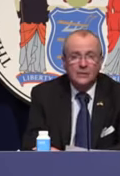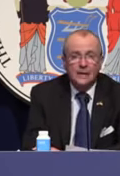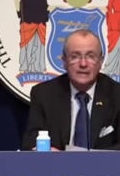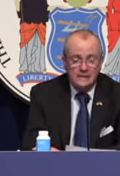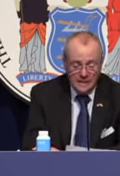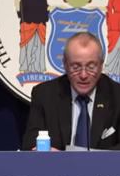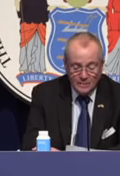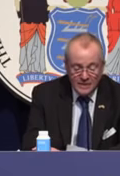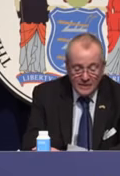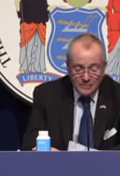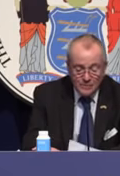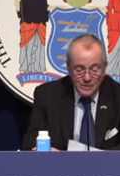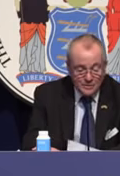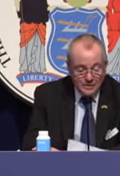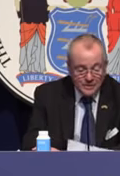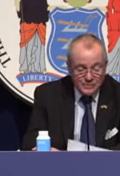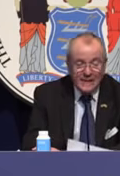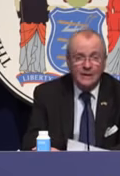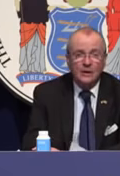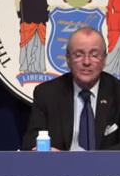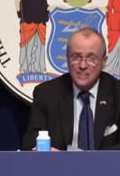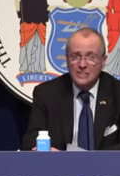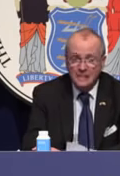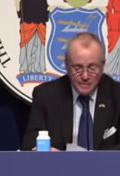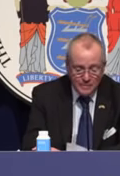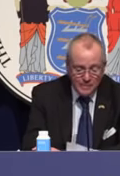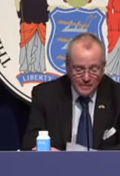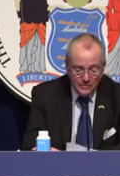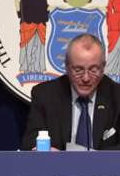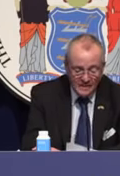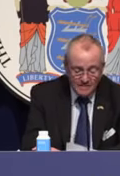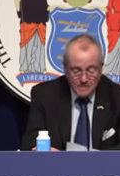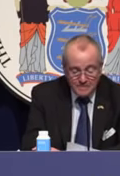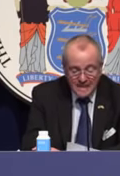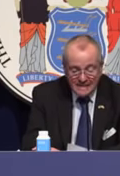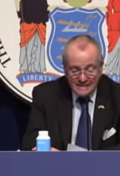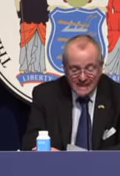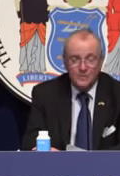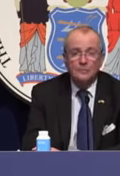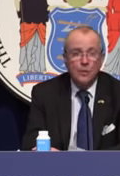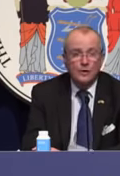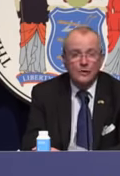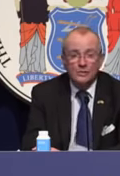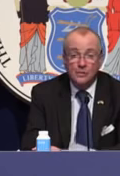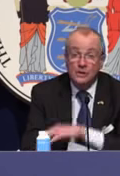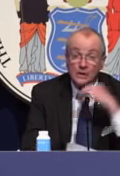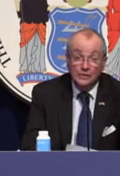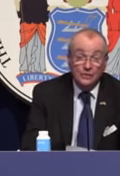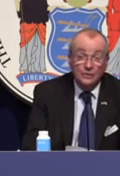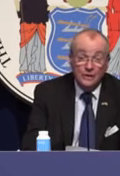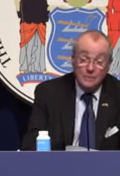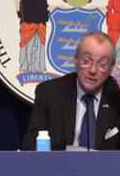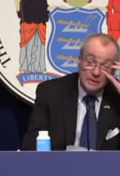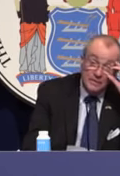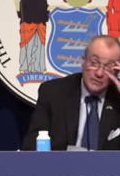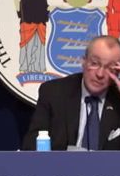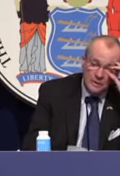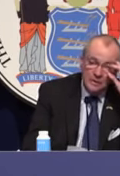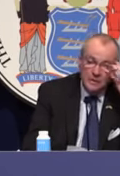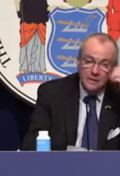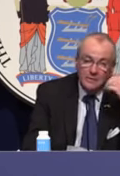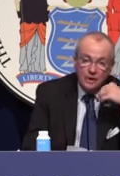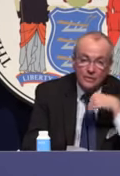back. As I detailed on Monday, that principle is expanding our testing capabilities and making testing more accessible. Certainly the big